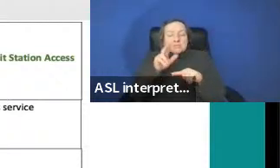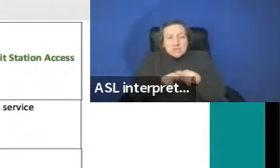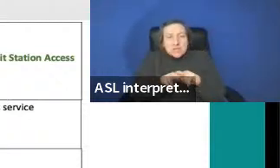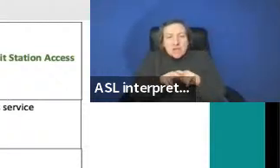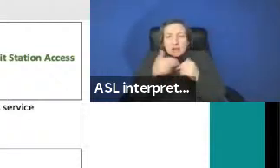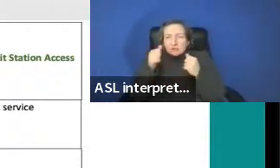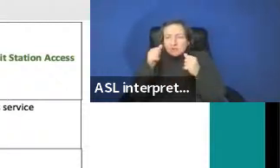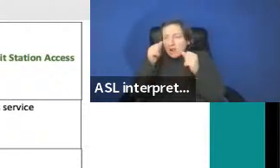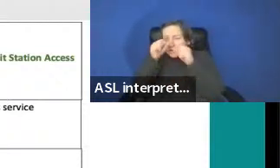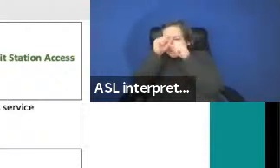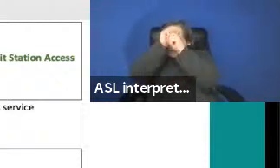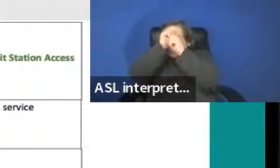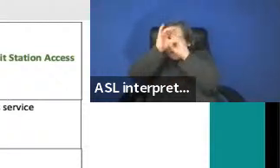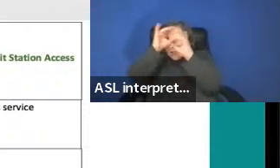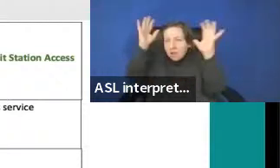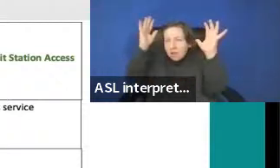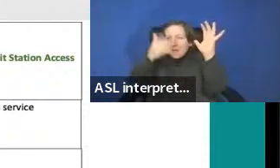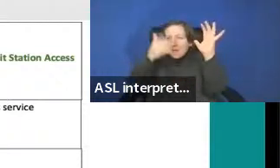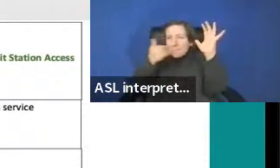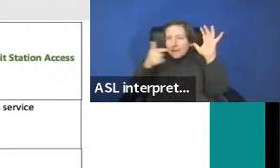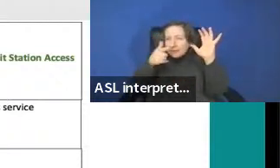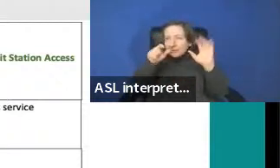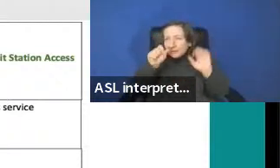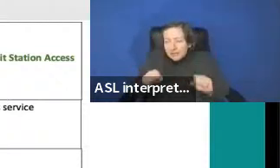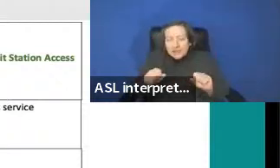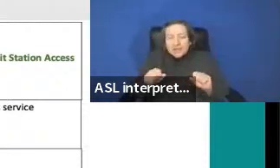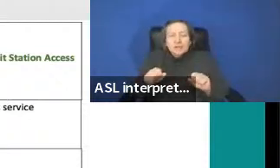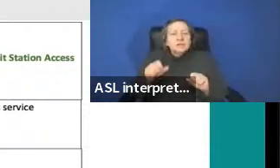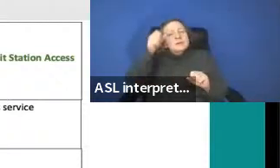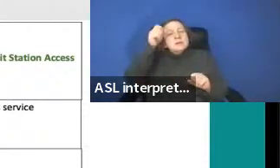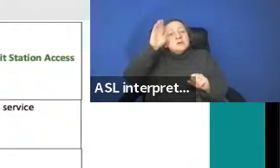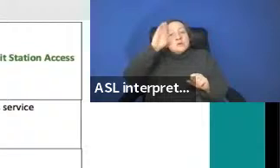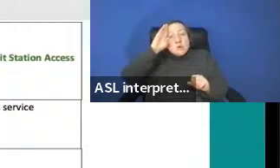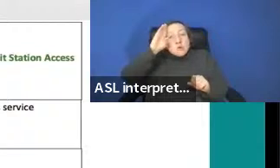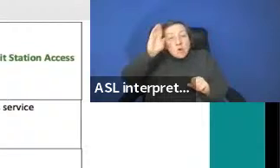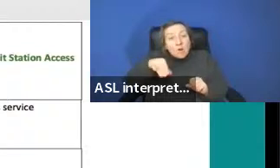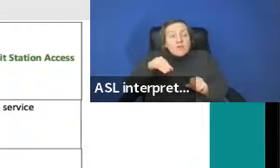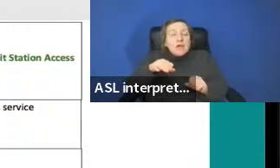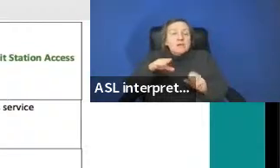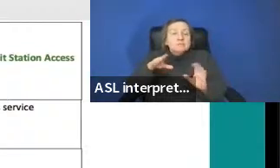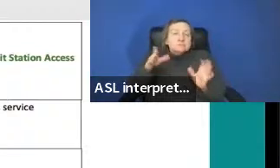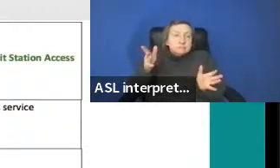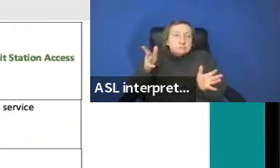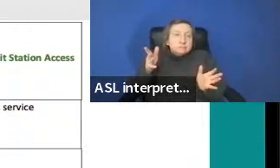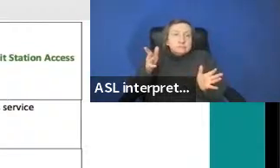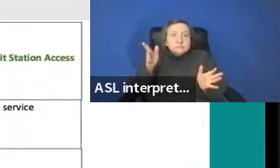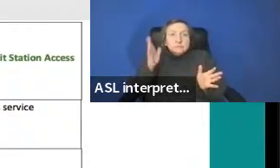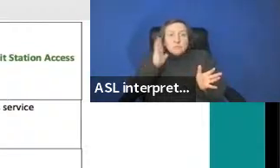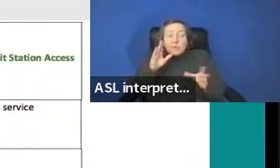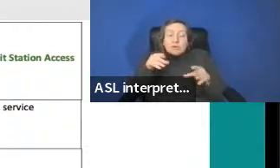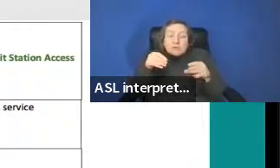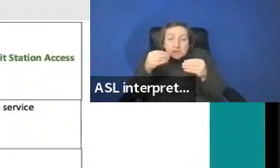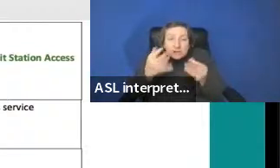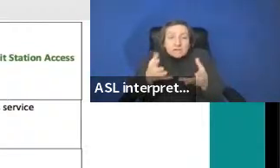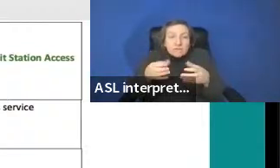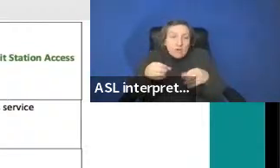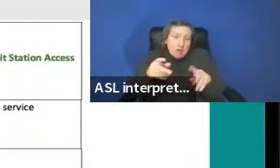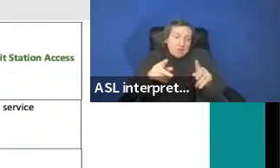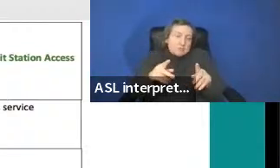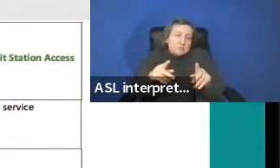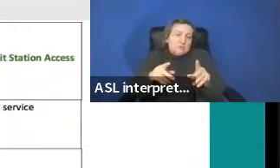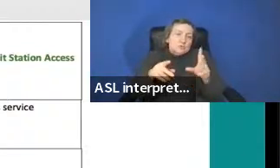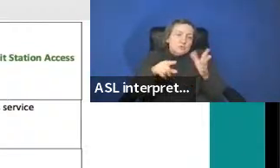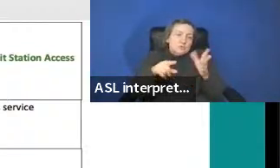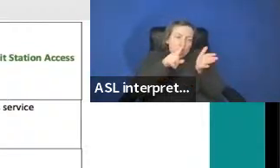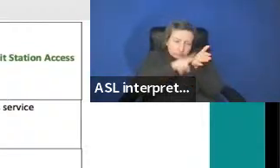level you can and know that you will have the opportunity to dive